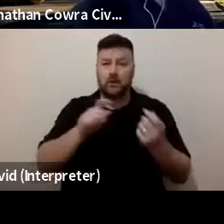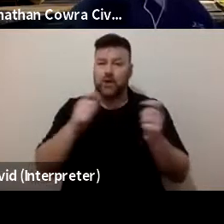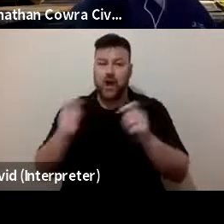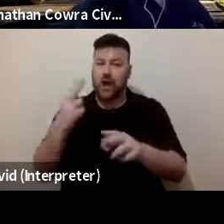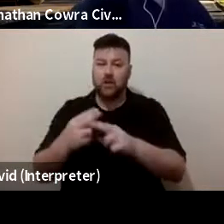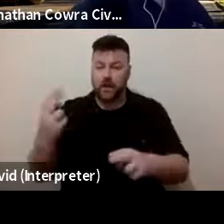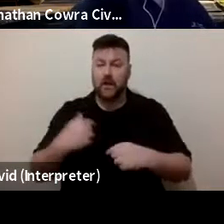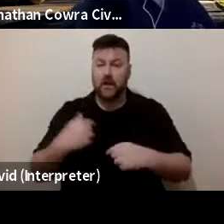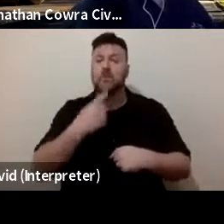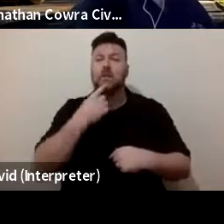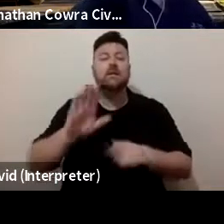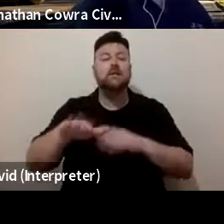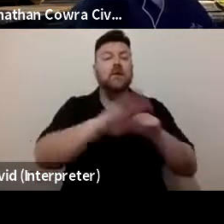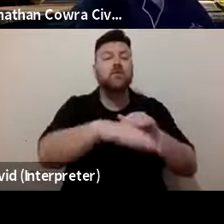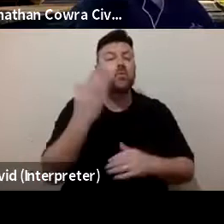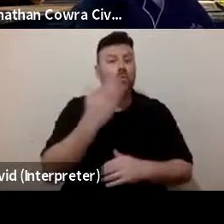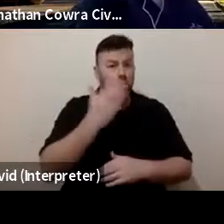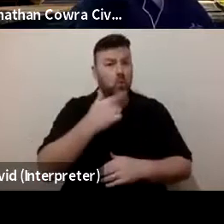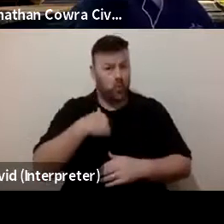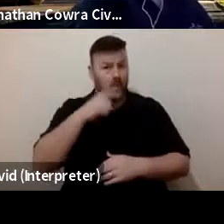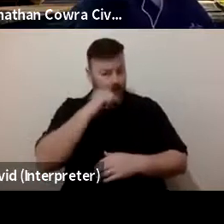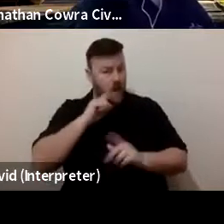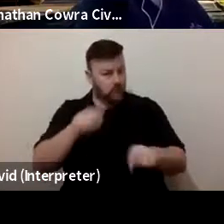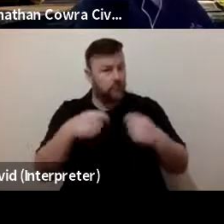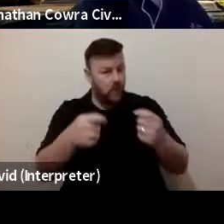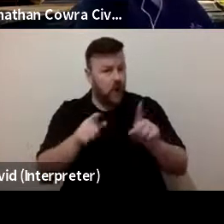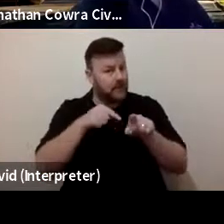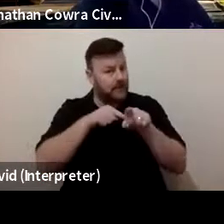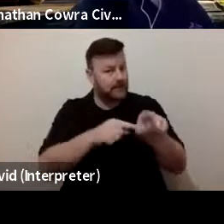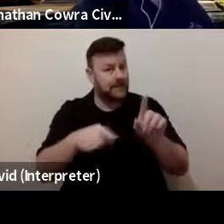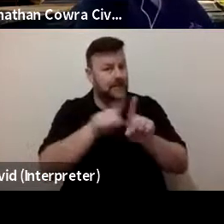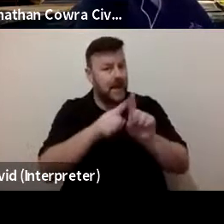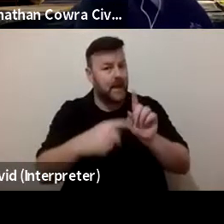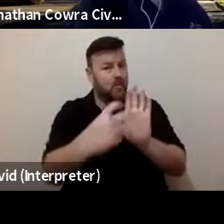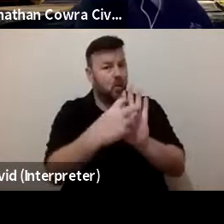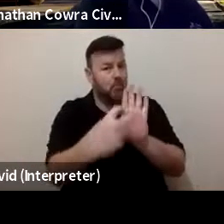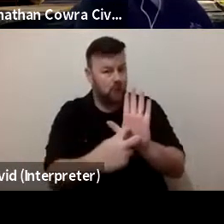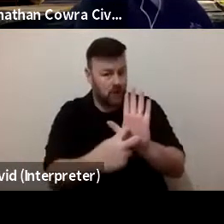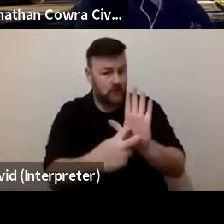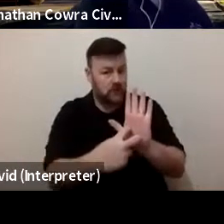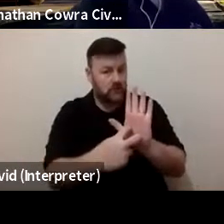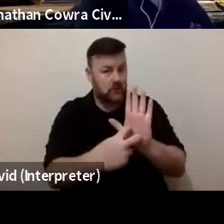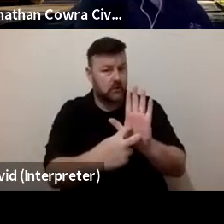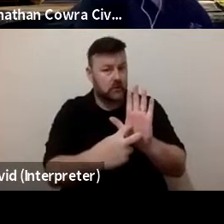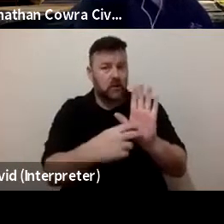schools that we were working with that we could honor the contracts we had with them. And we said that sort of with,